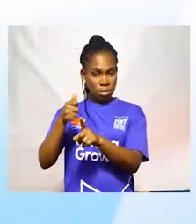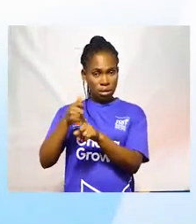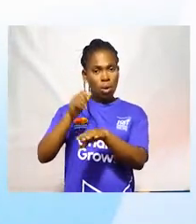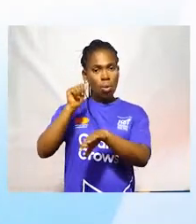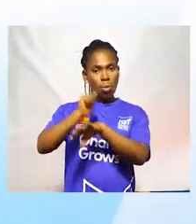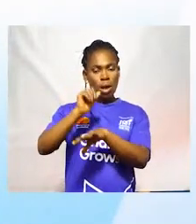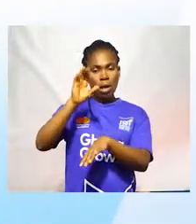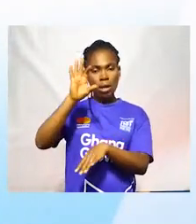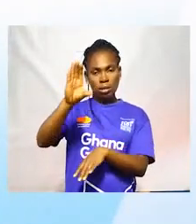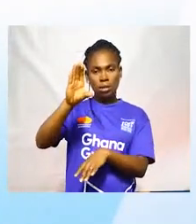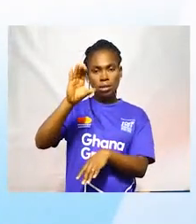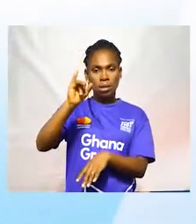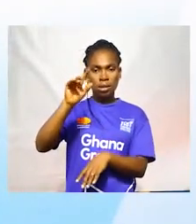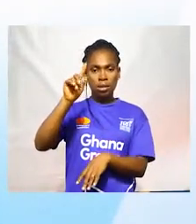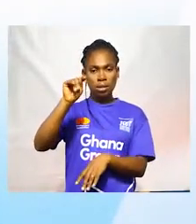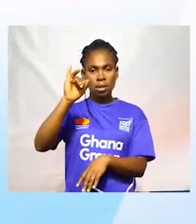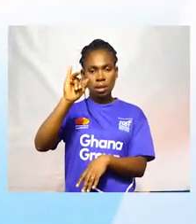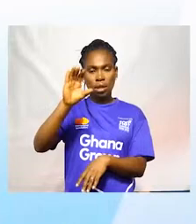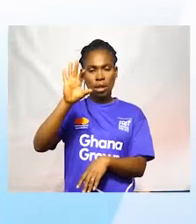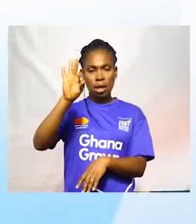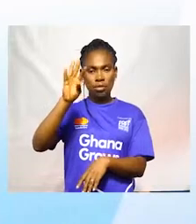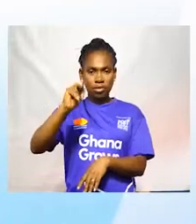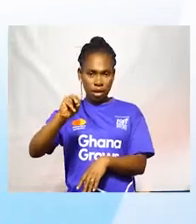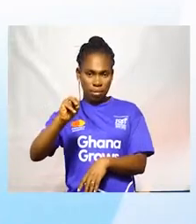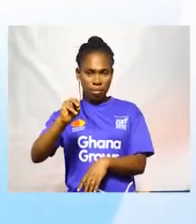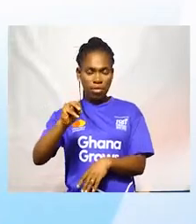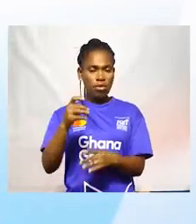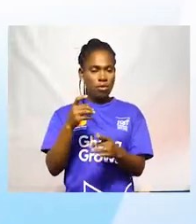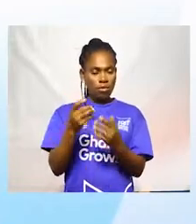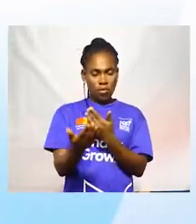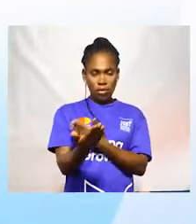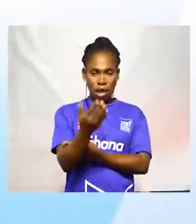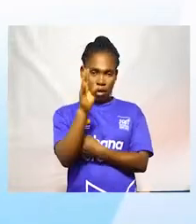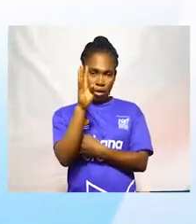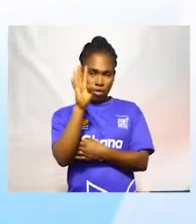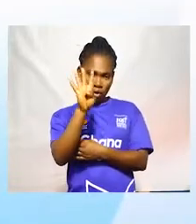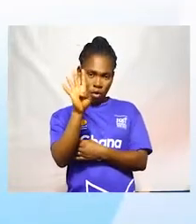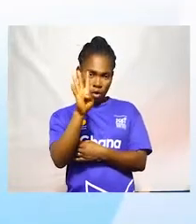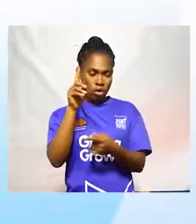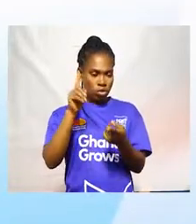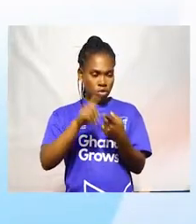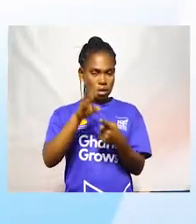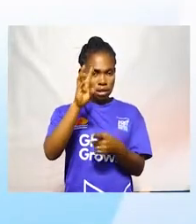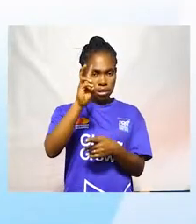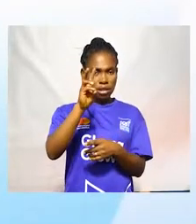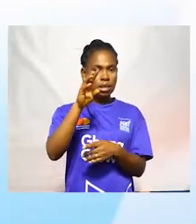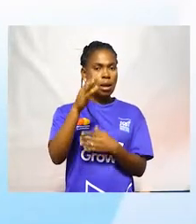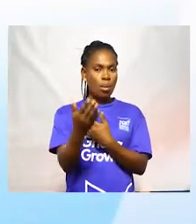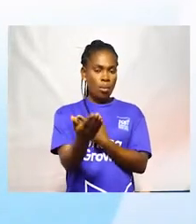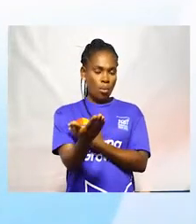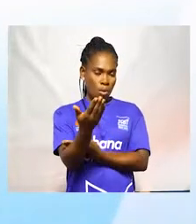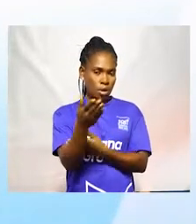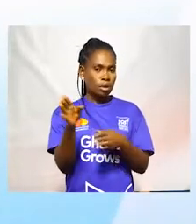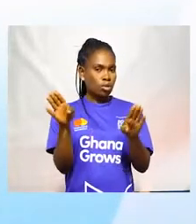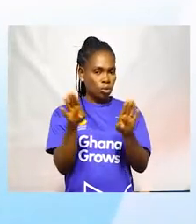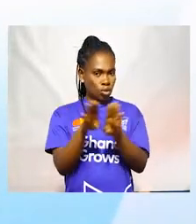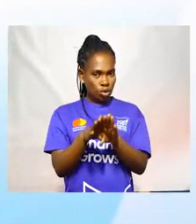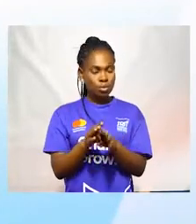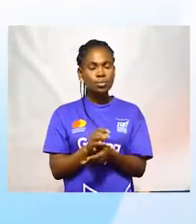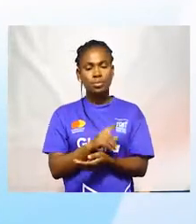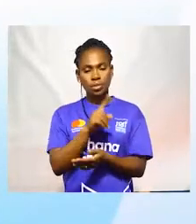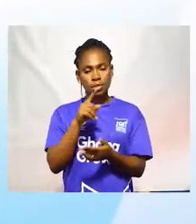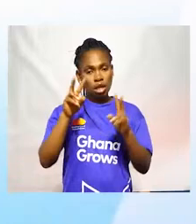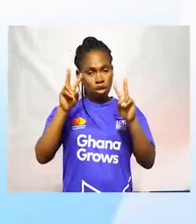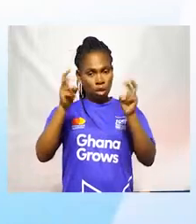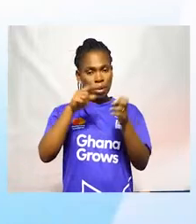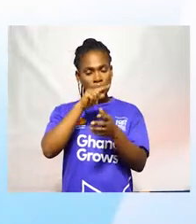a.m. This is your day. Yeah, this is your day. This is your day. Yes. Mr. Mawuli, on This Is Your Day, he also is an IT consultant, sharing with us